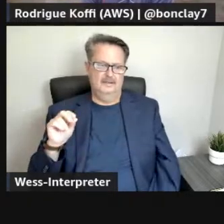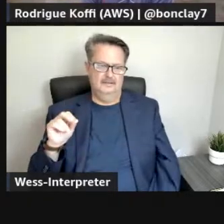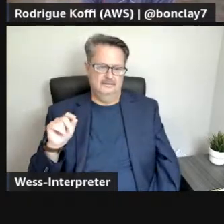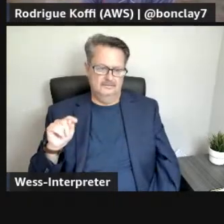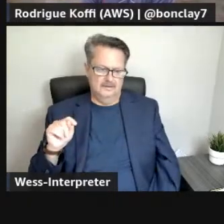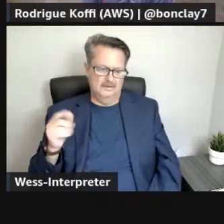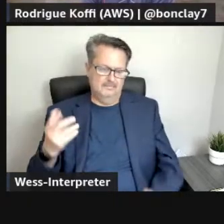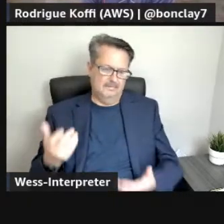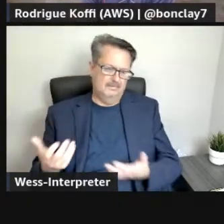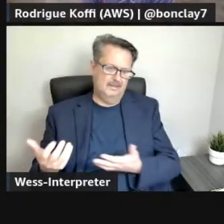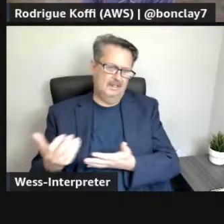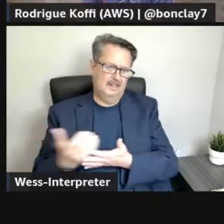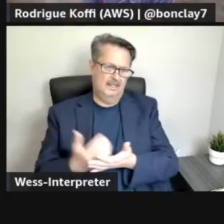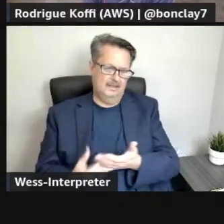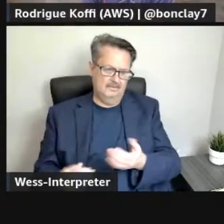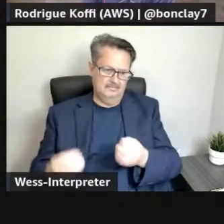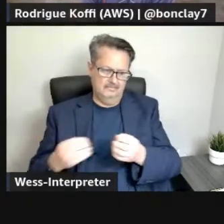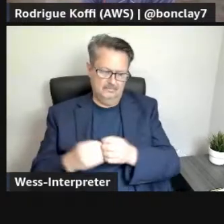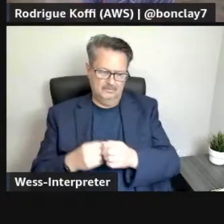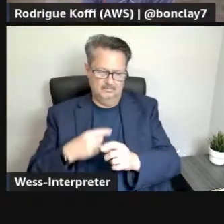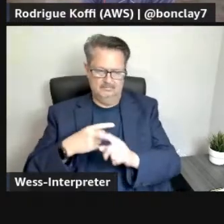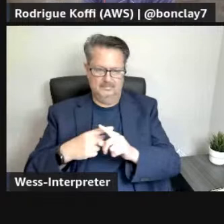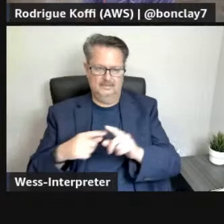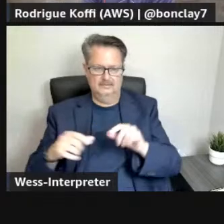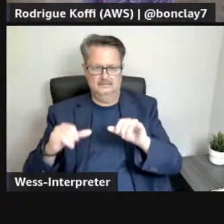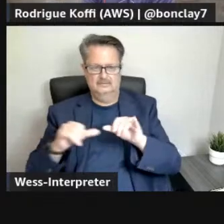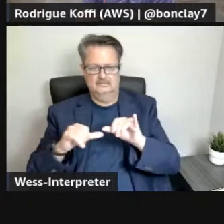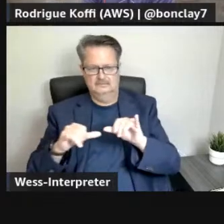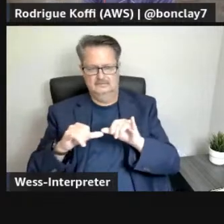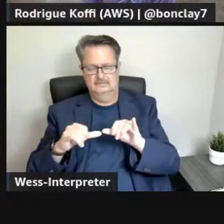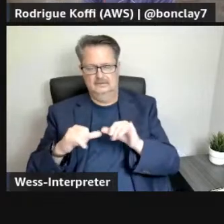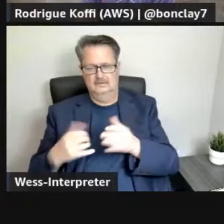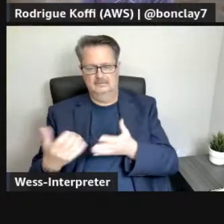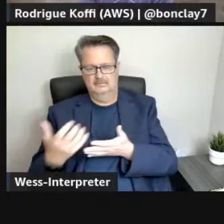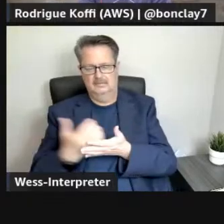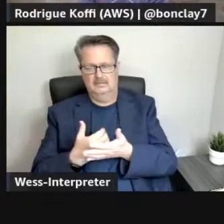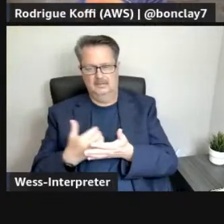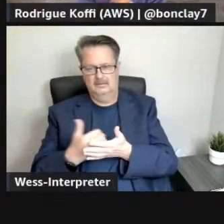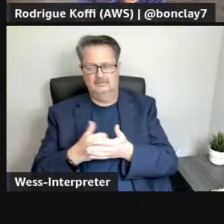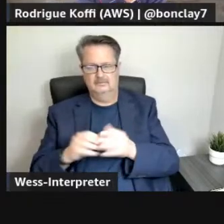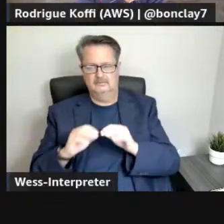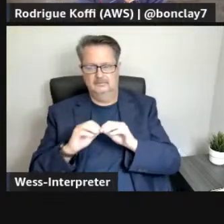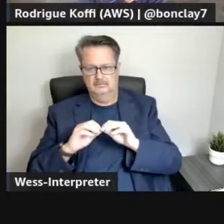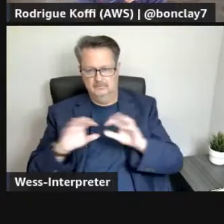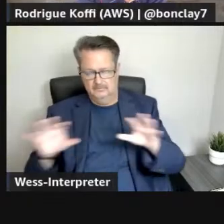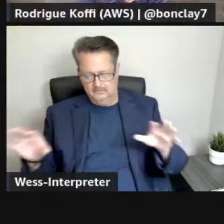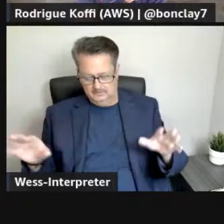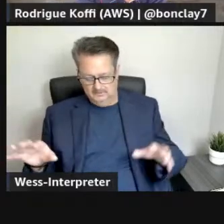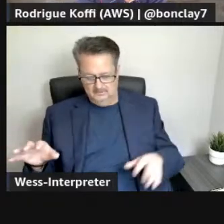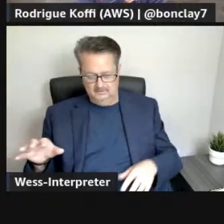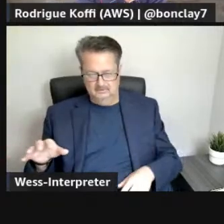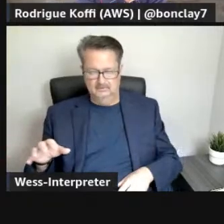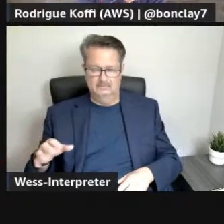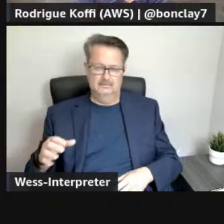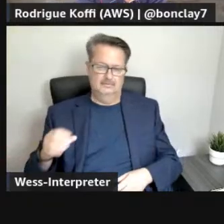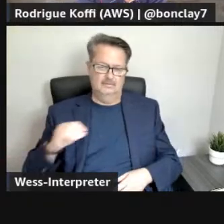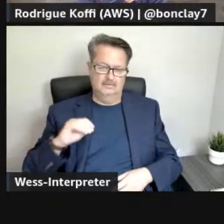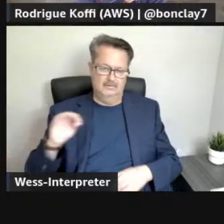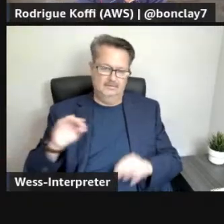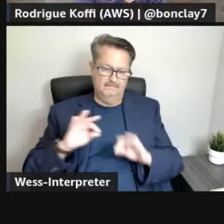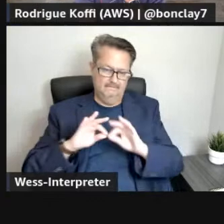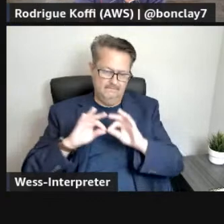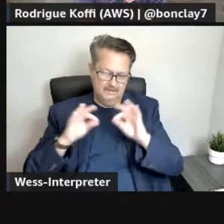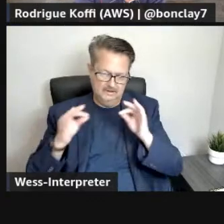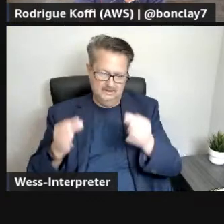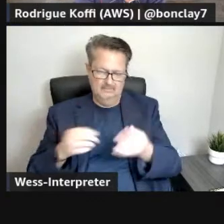and also the size of the collector that you're deploying and the sense of memory and CPU that are allocated to the collector